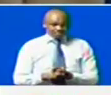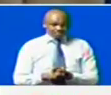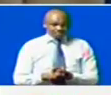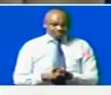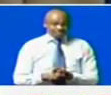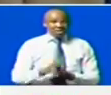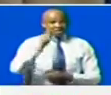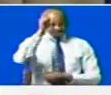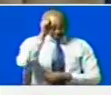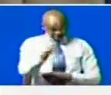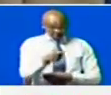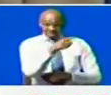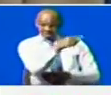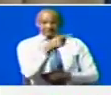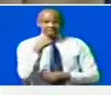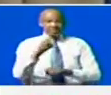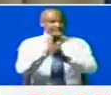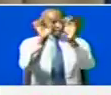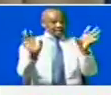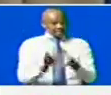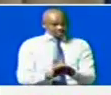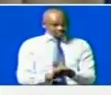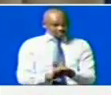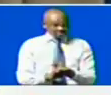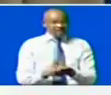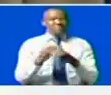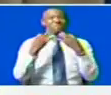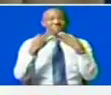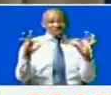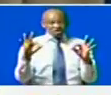the judges made it clear that fresh